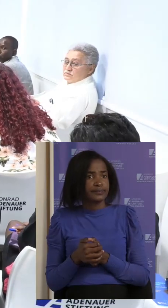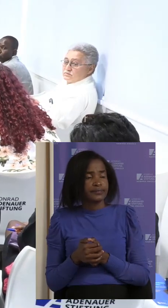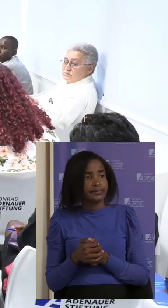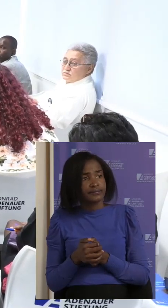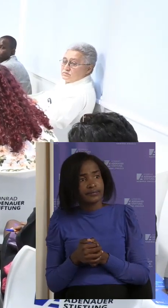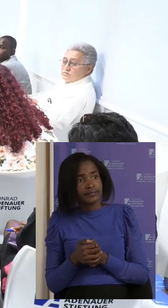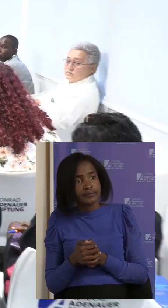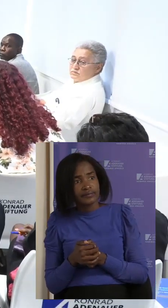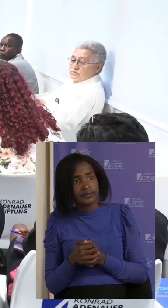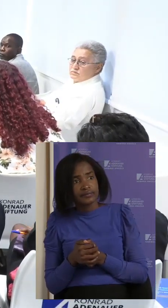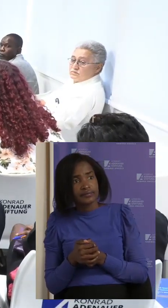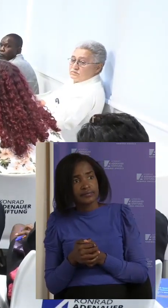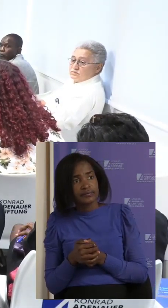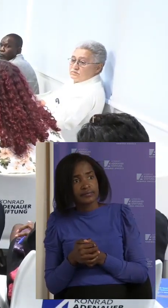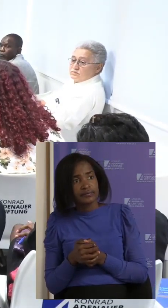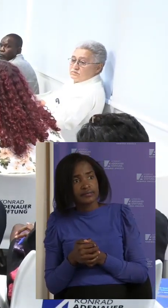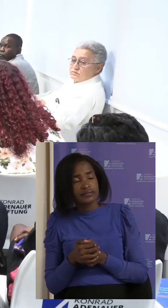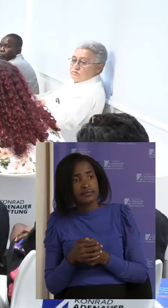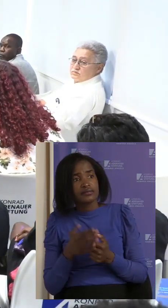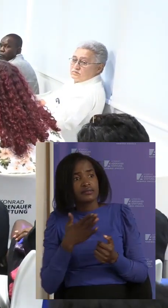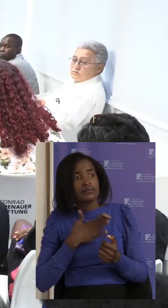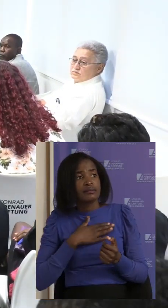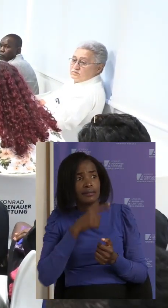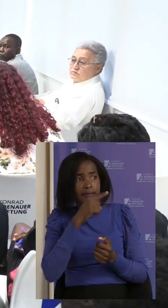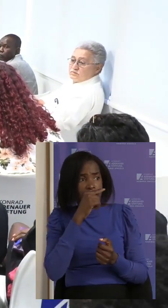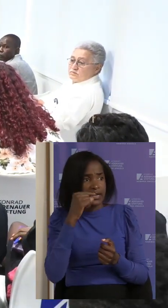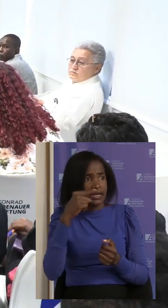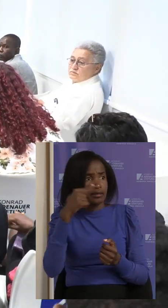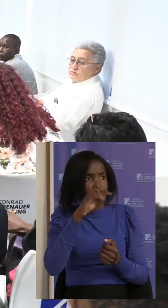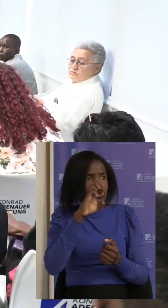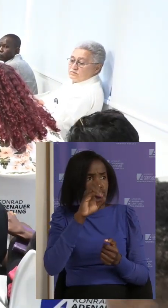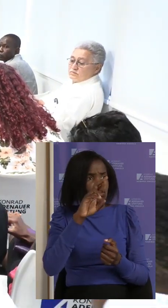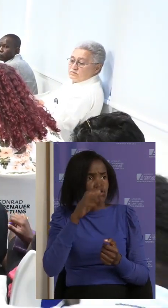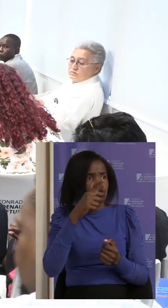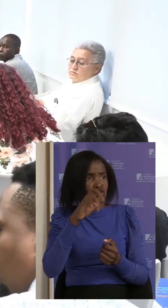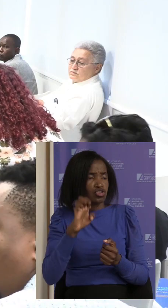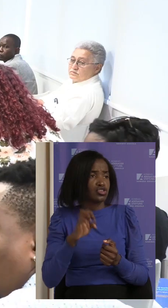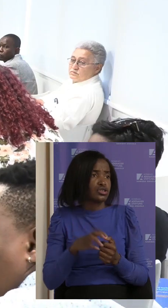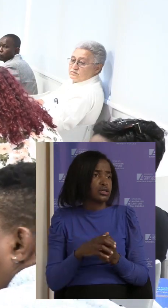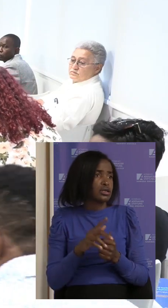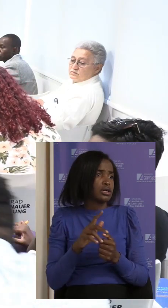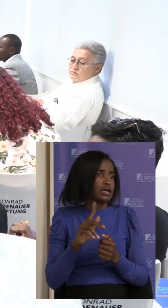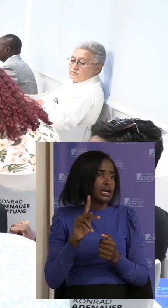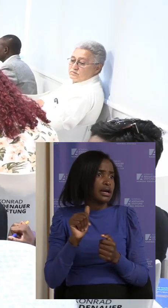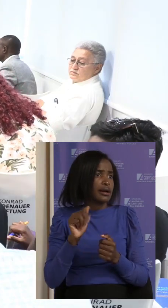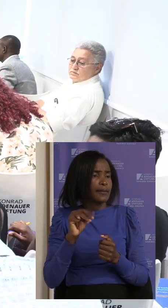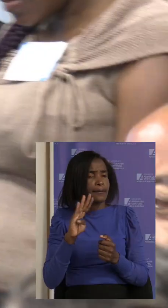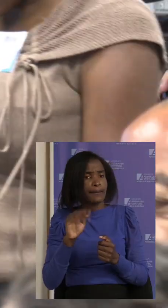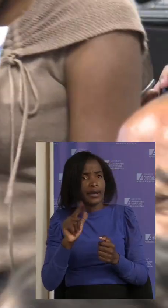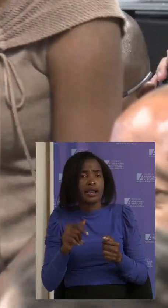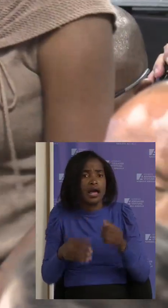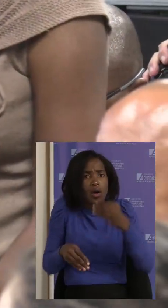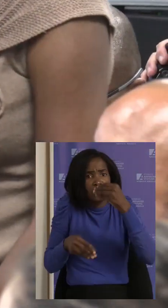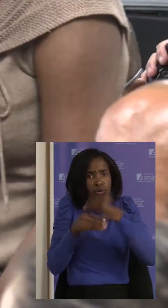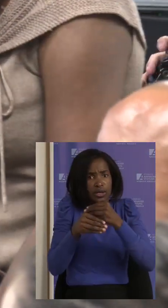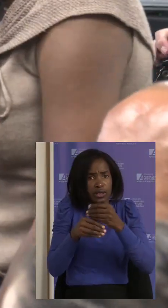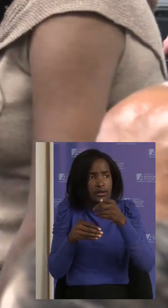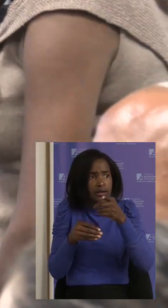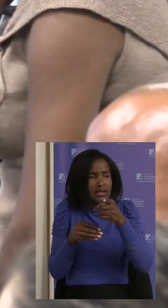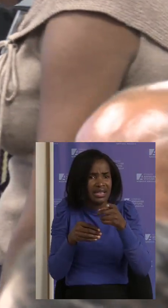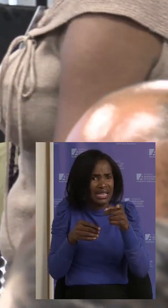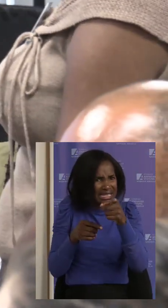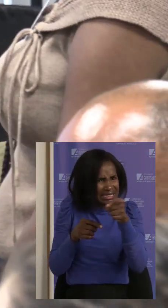All right, thank you very much. My name is George Kambala. I just want to add on to the previous speaker, because you're almost speaking